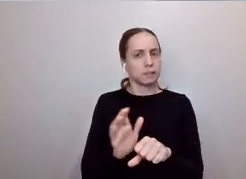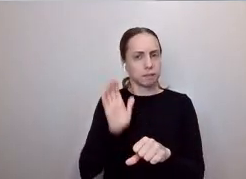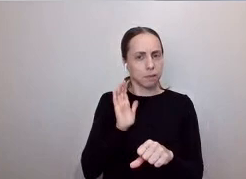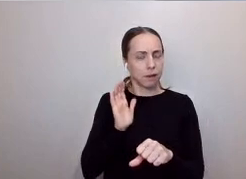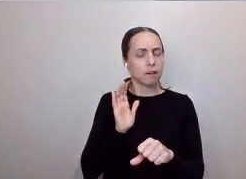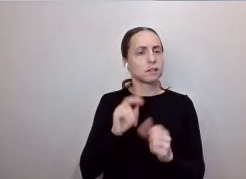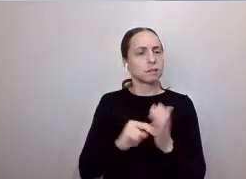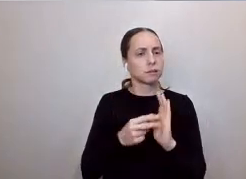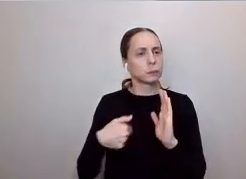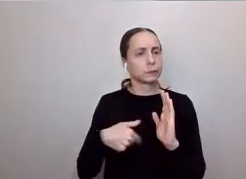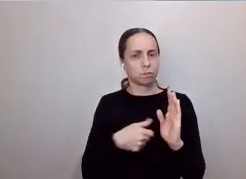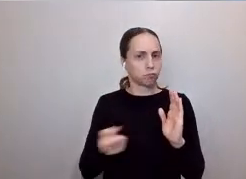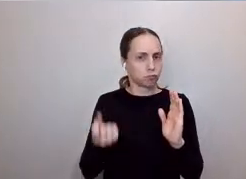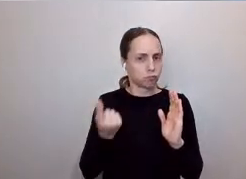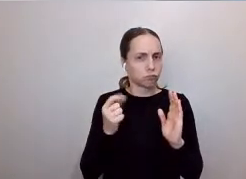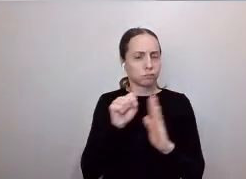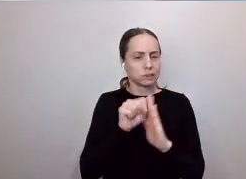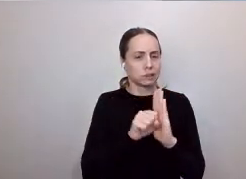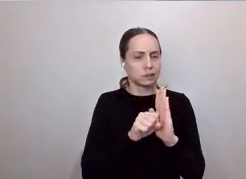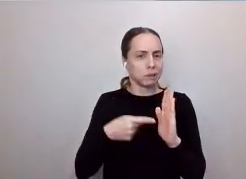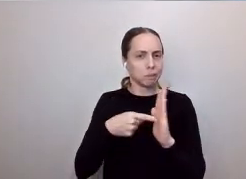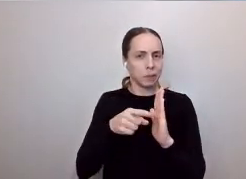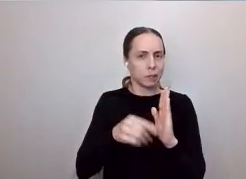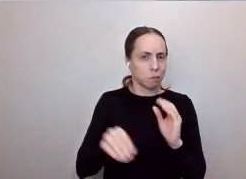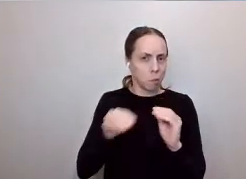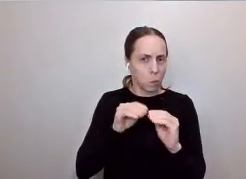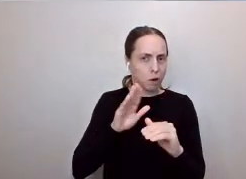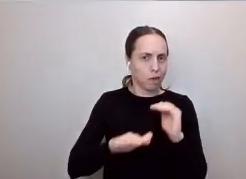more than the city pays for